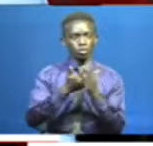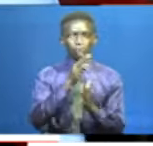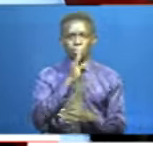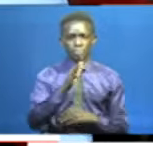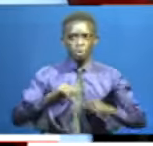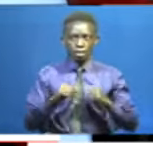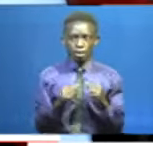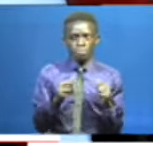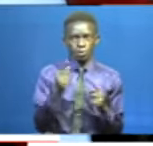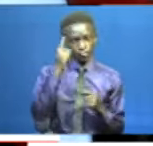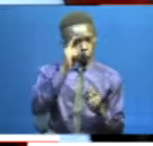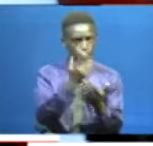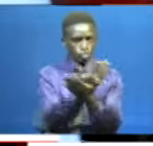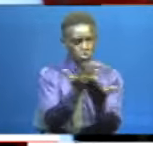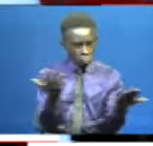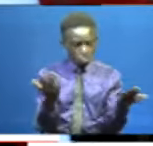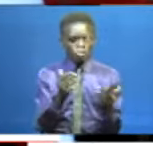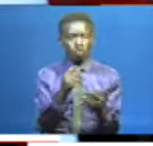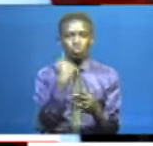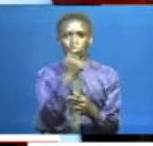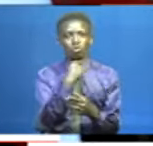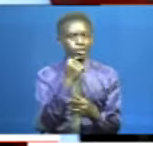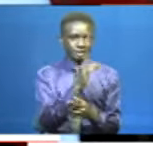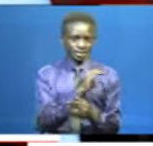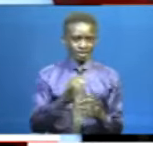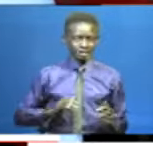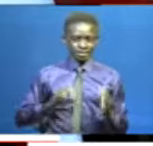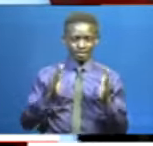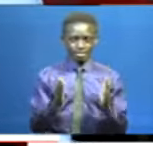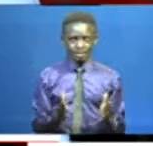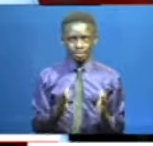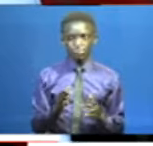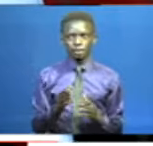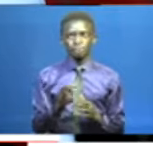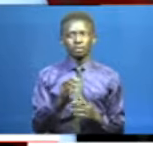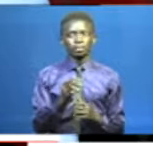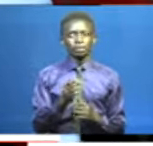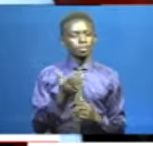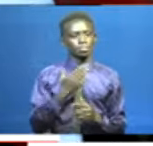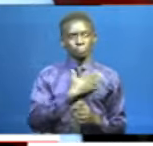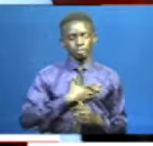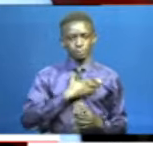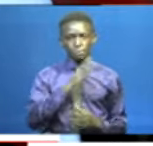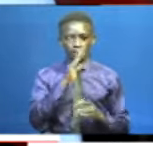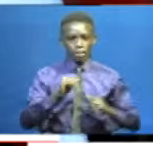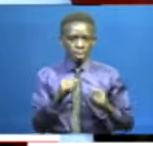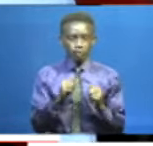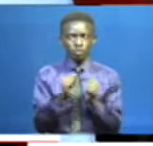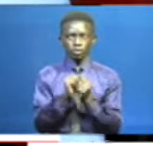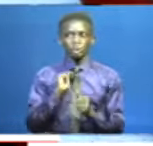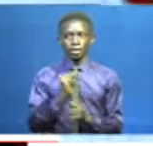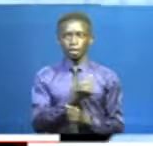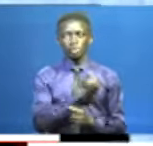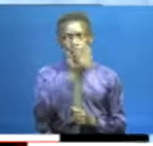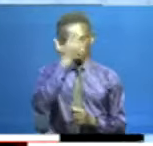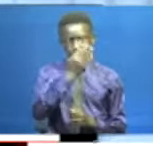you, the non-Muslims, be happy with us, because Eid means